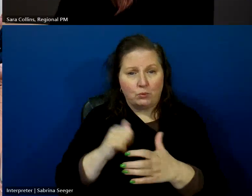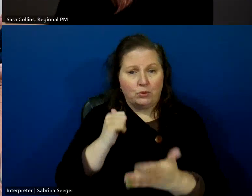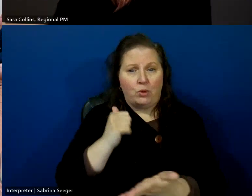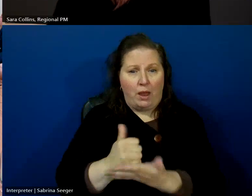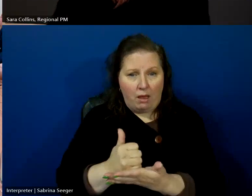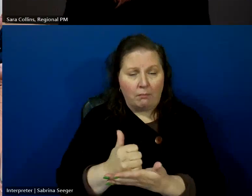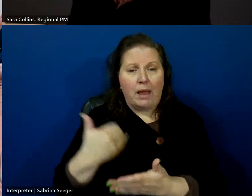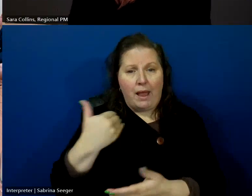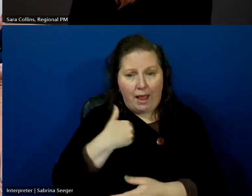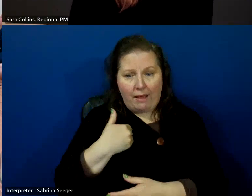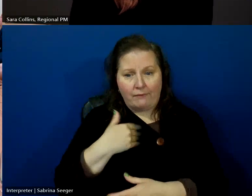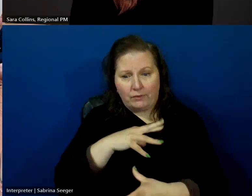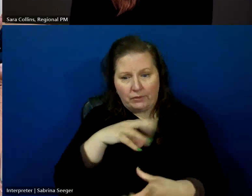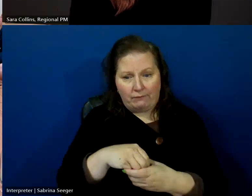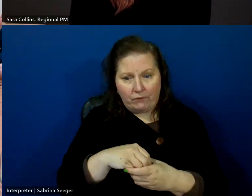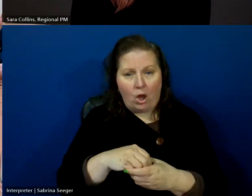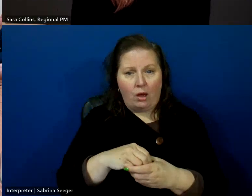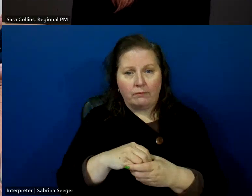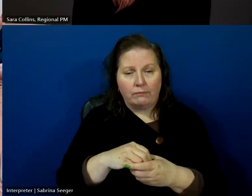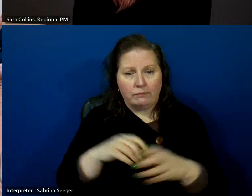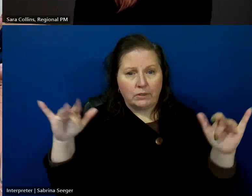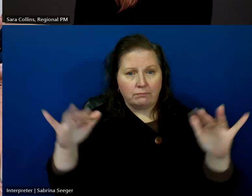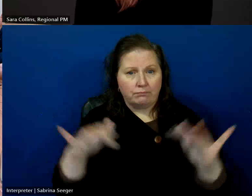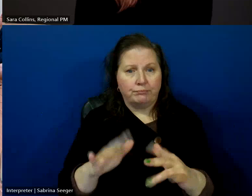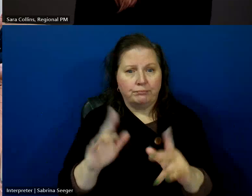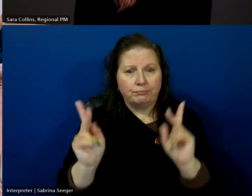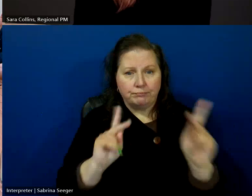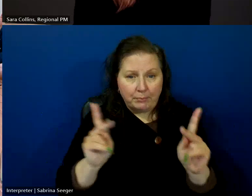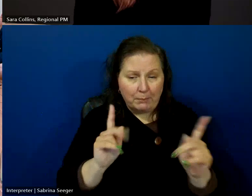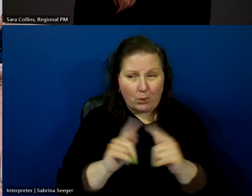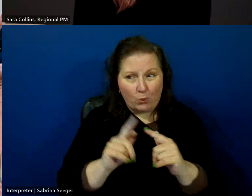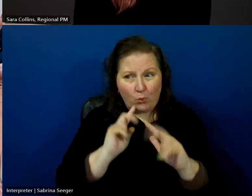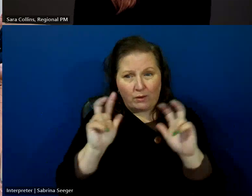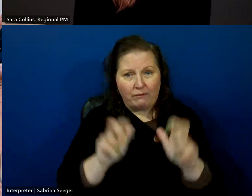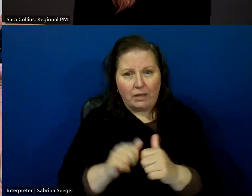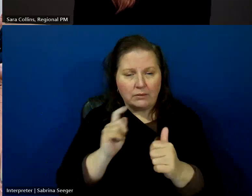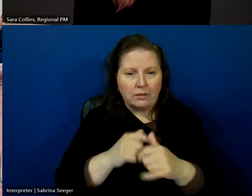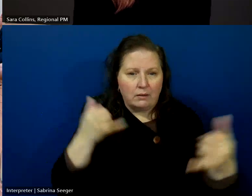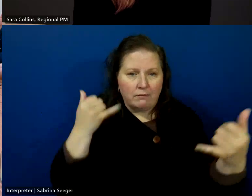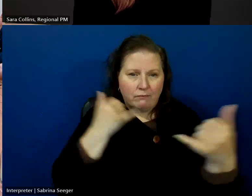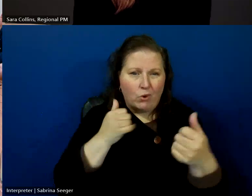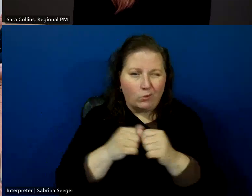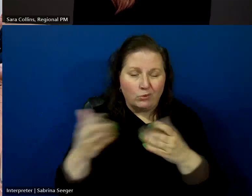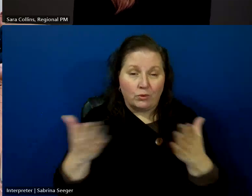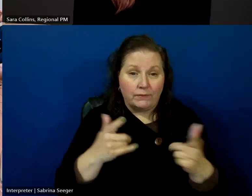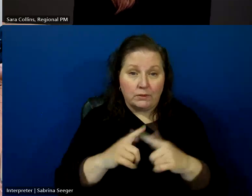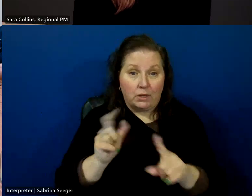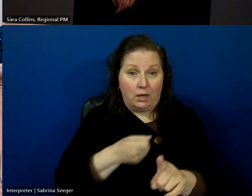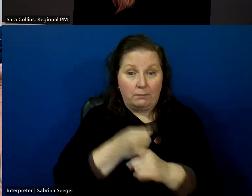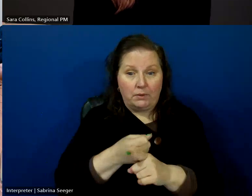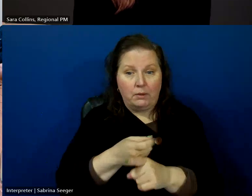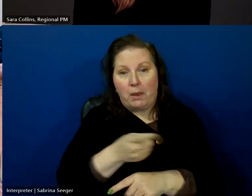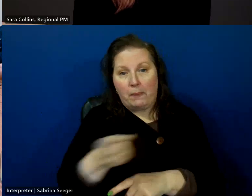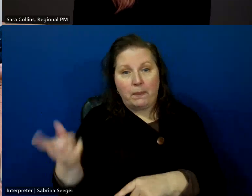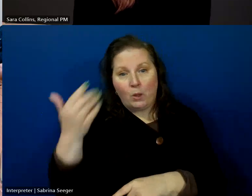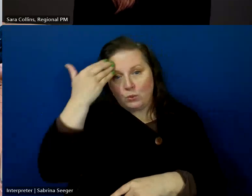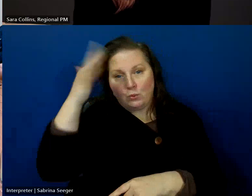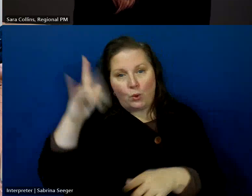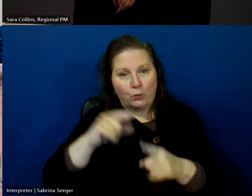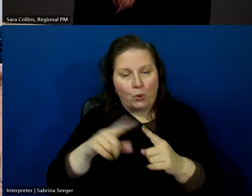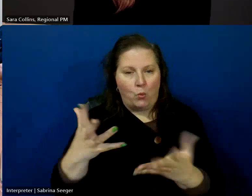get the involved crowd, the invested crowd, and even the impacted but unknowledgeable who want to